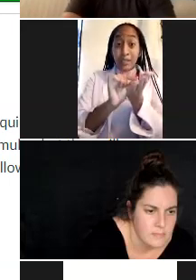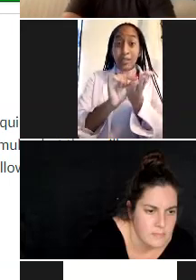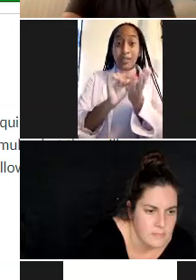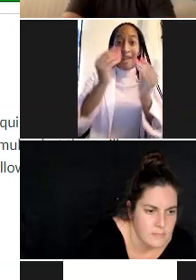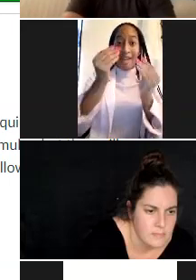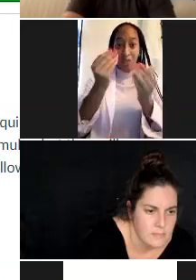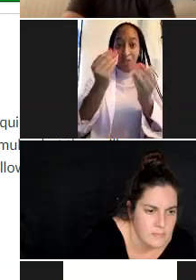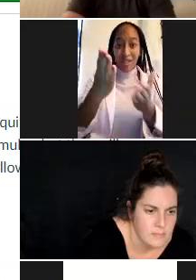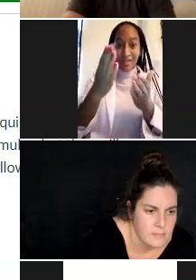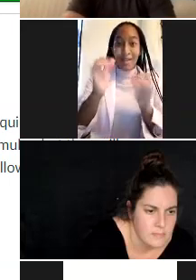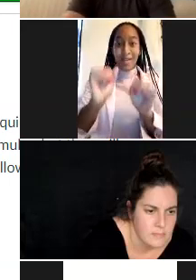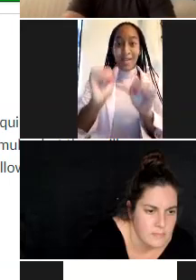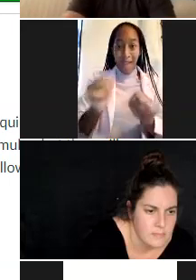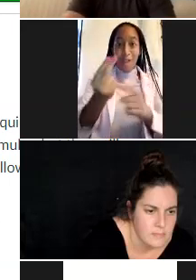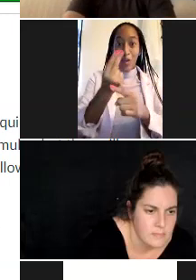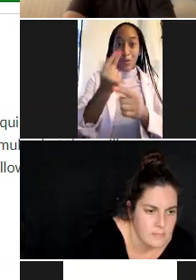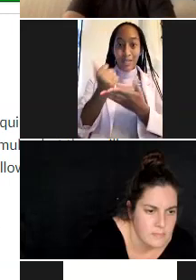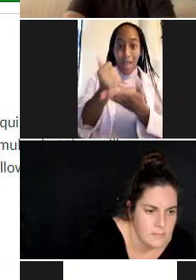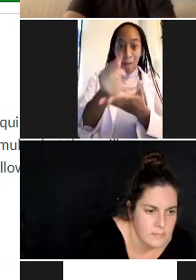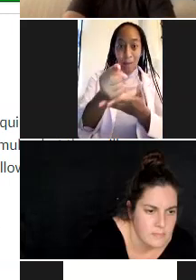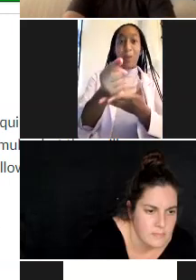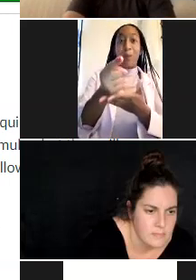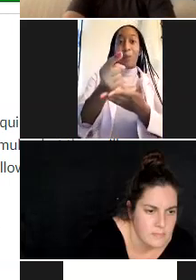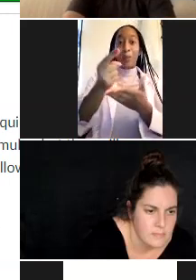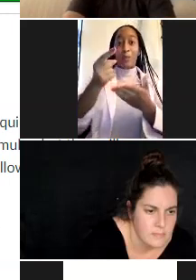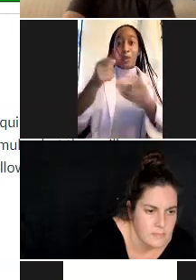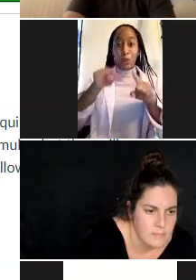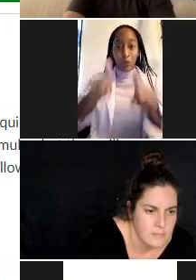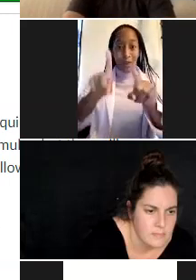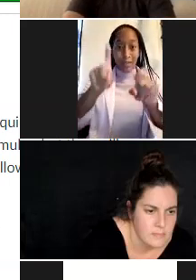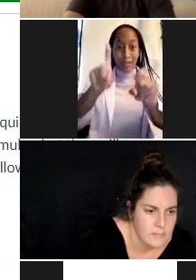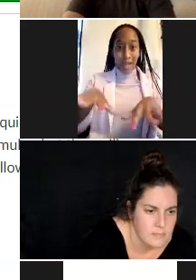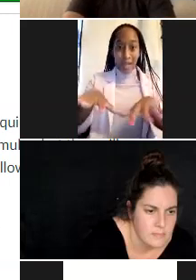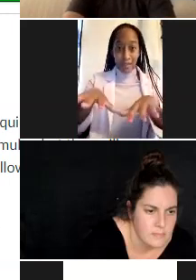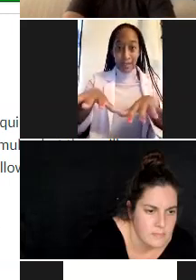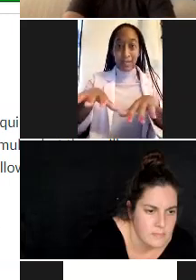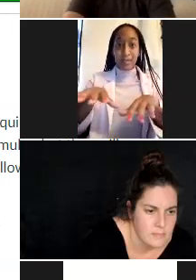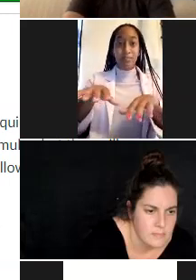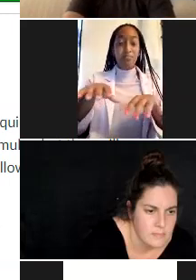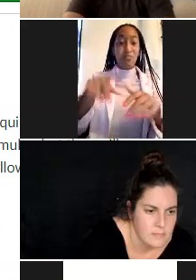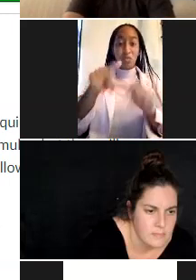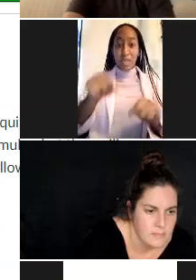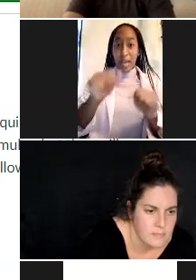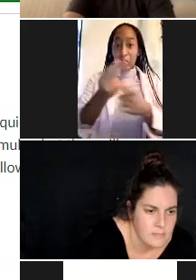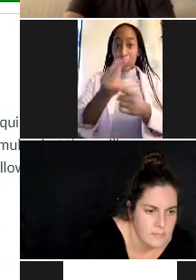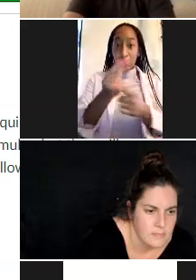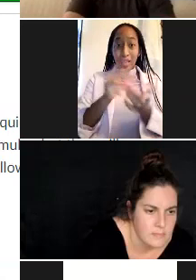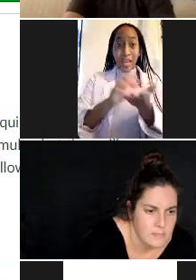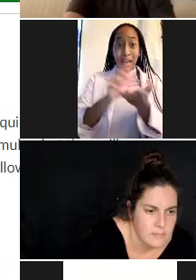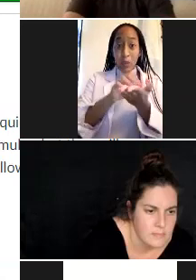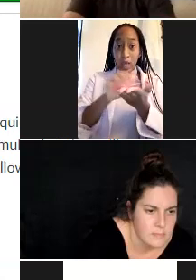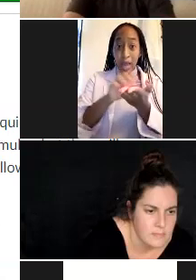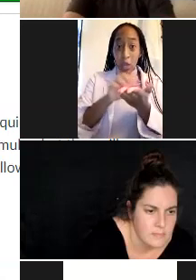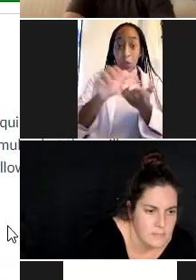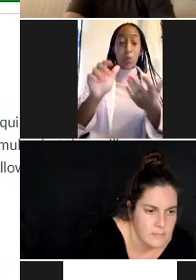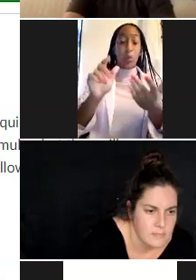that. You can use a calculator. Um, you're not allowed to use a phone, tablet,